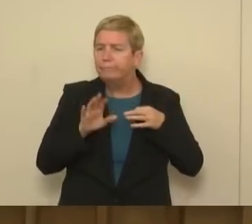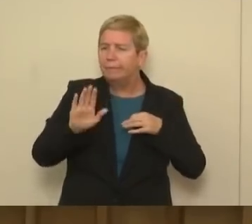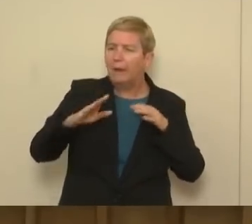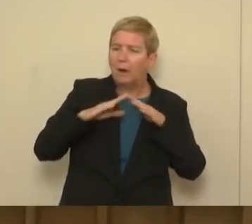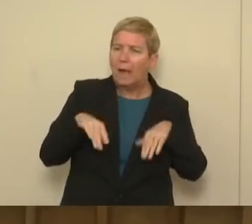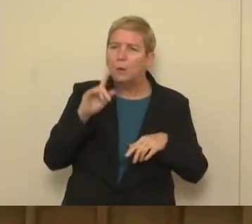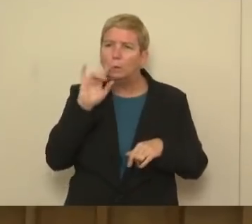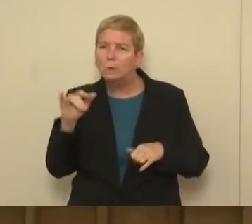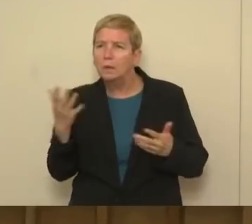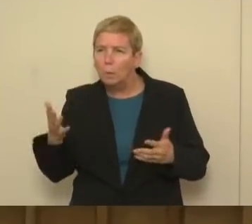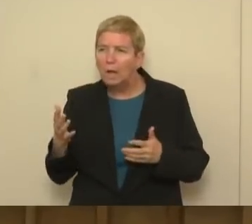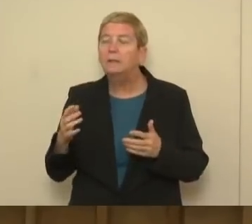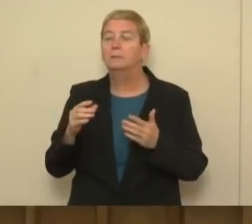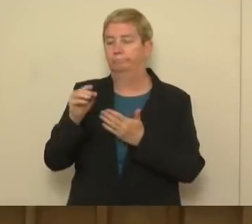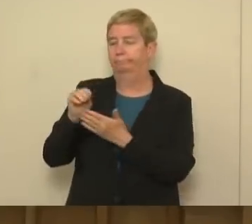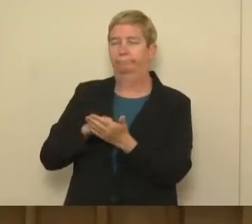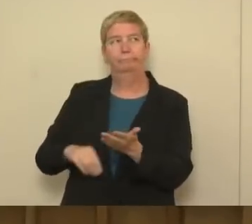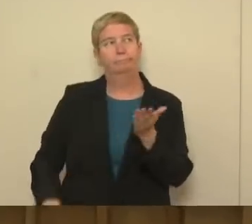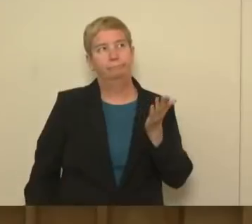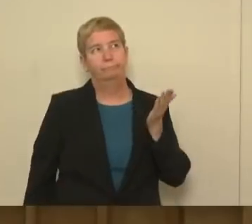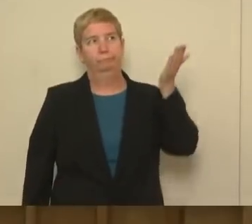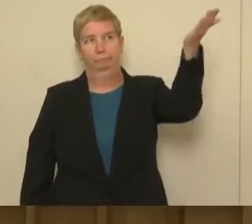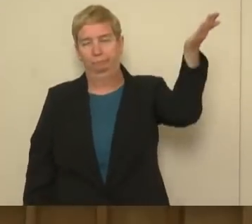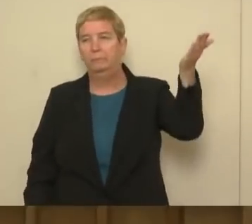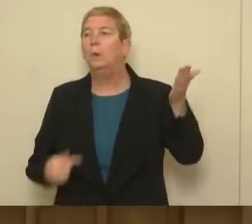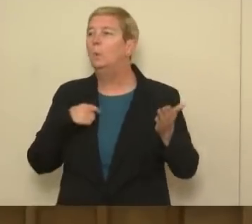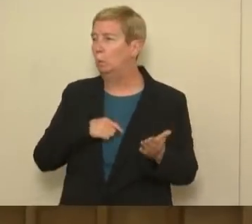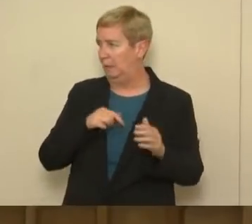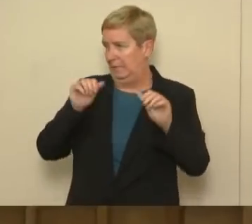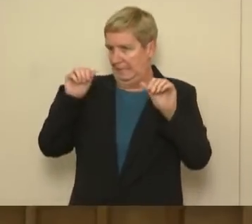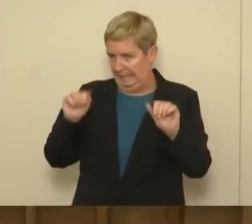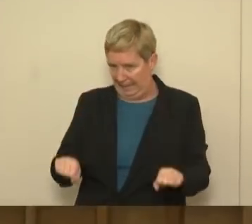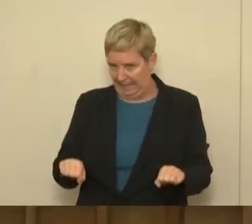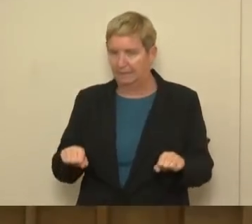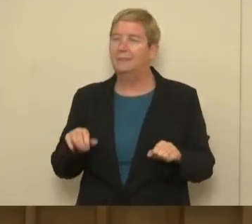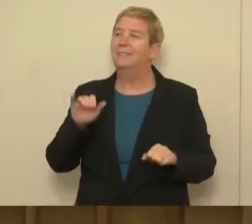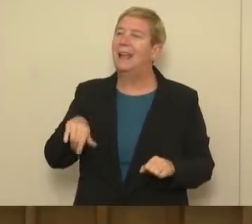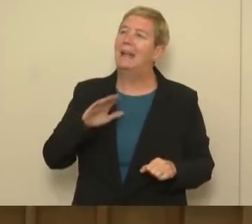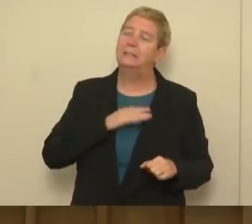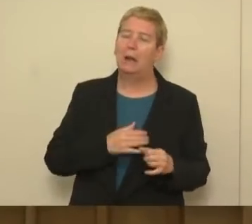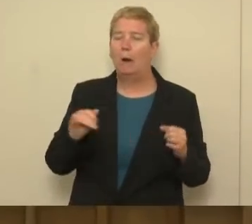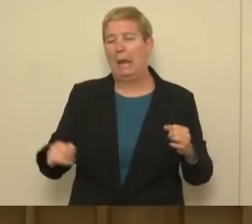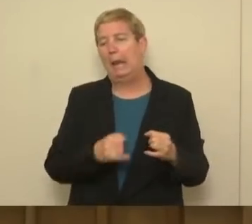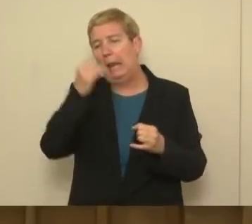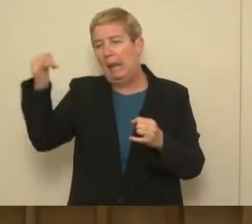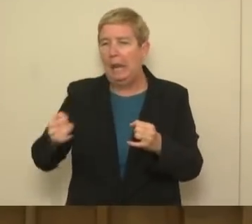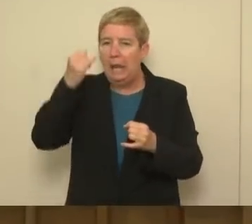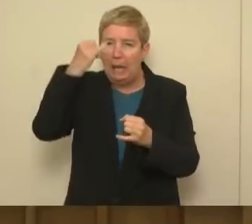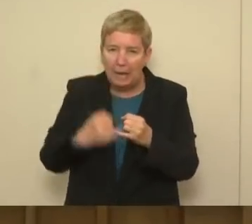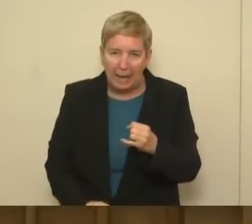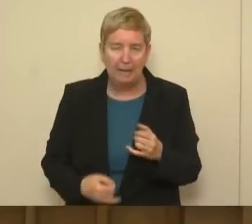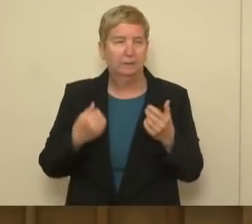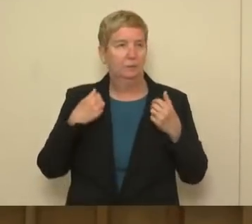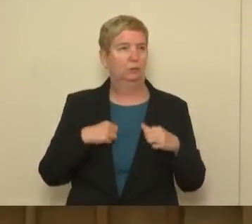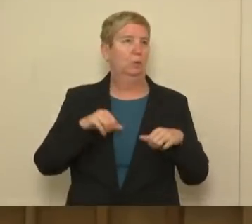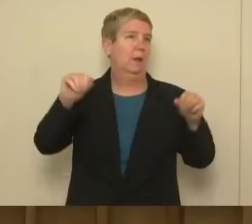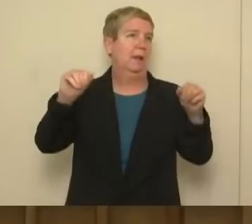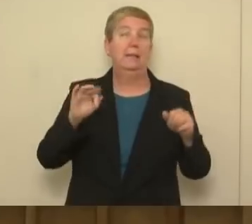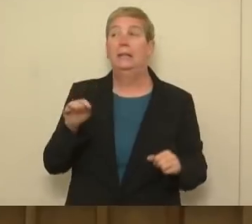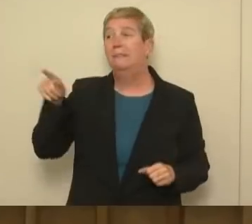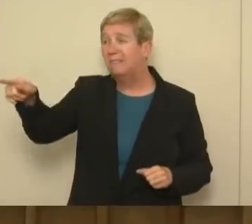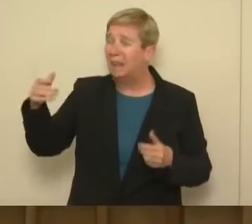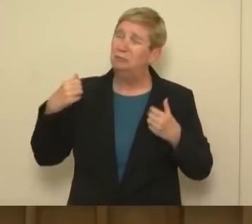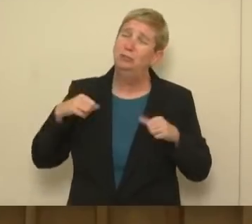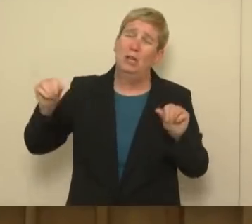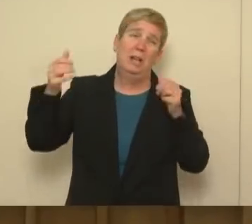2000, etc. So it is a way that the census, at the very end, if they've made every heroic effort to knock on your door and you